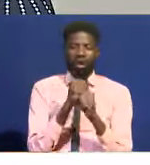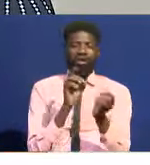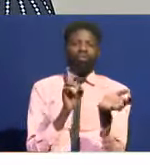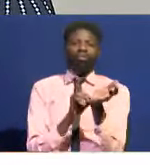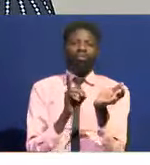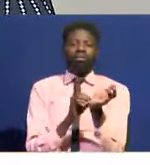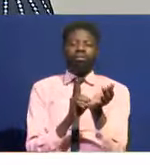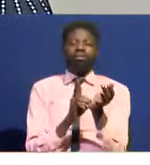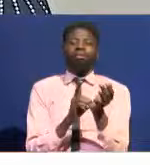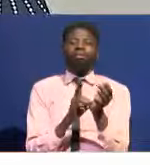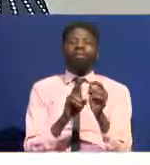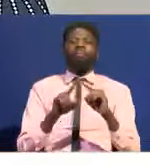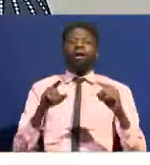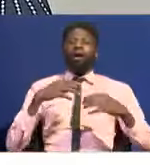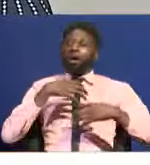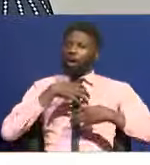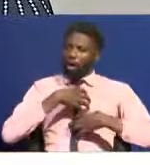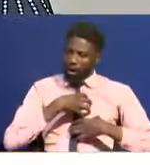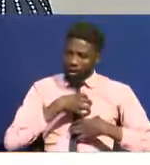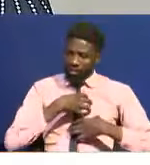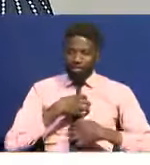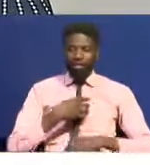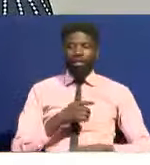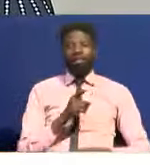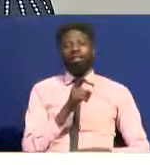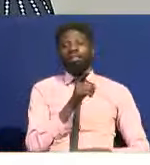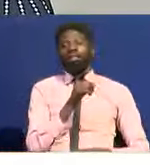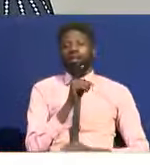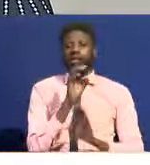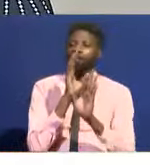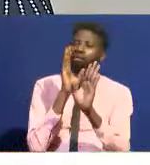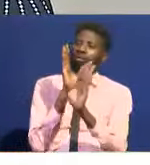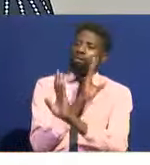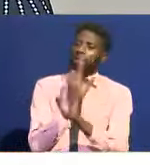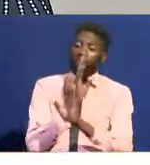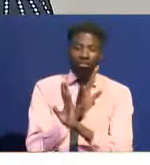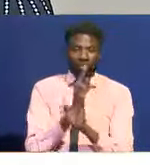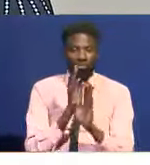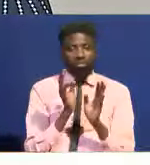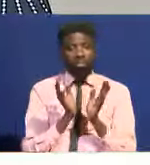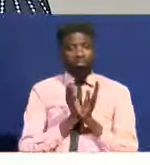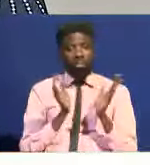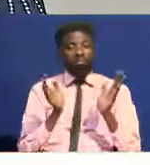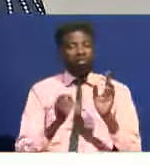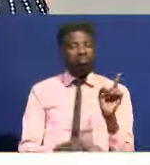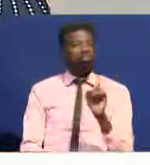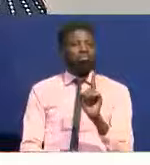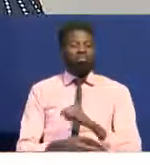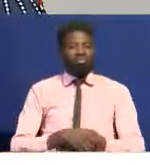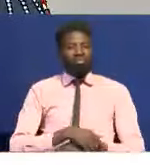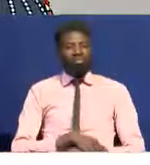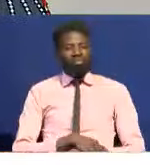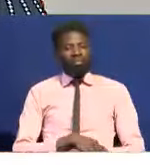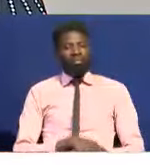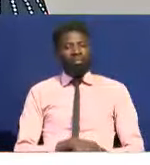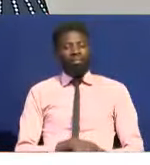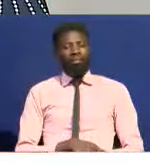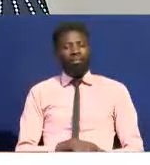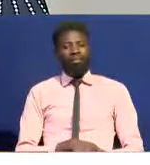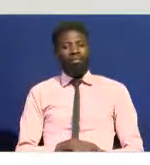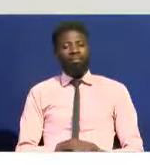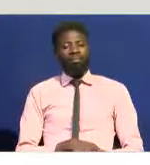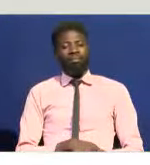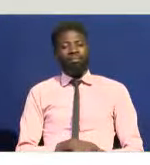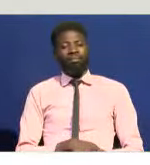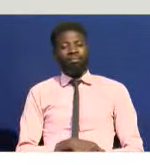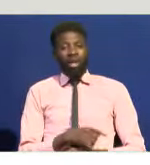who does it in hidden places. They are not coming out clear and doing it openly. So medicalization in itself is not, it